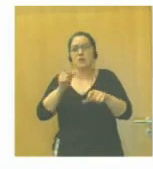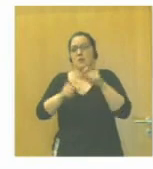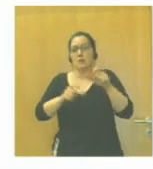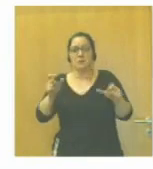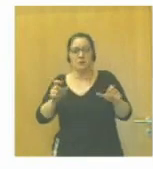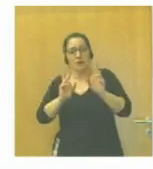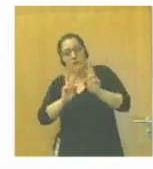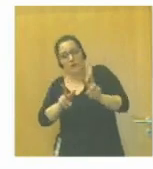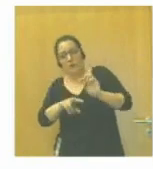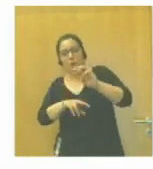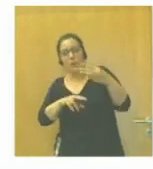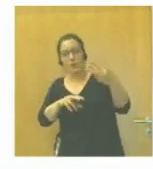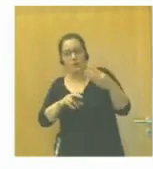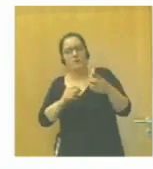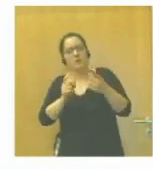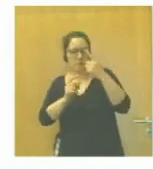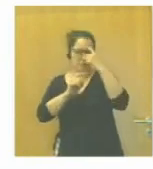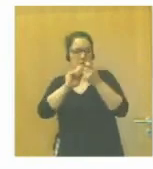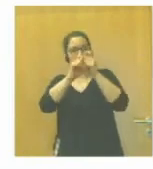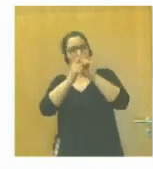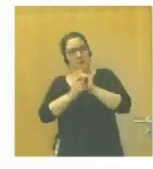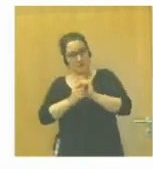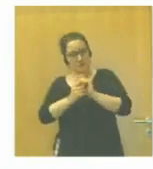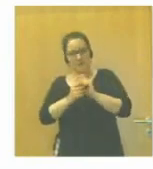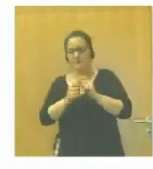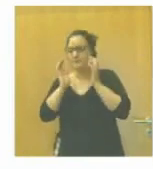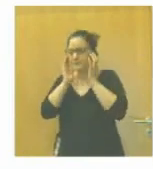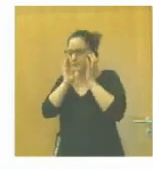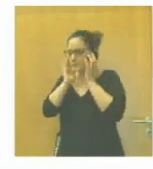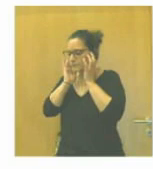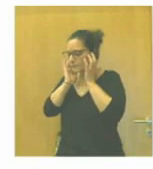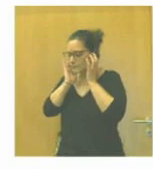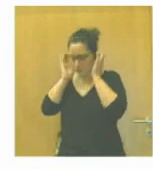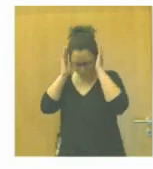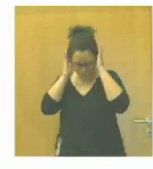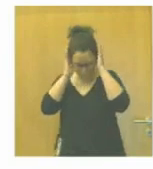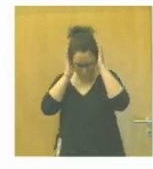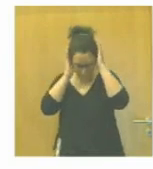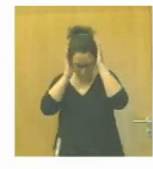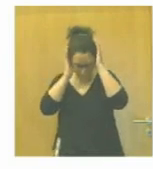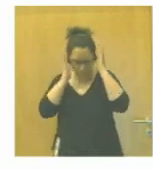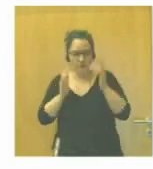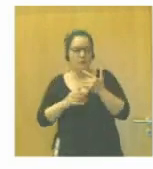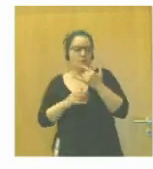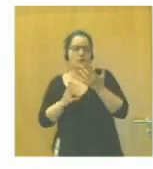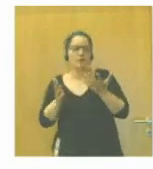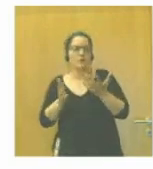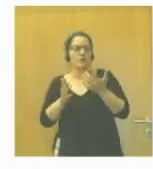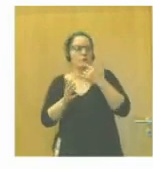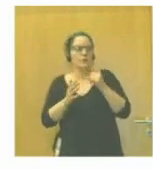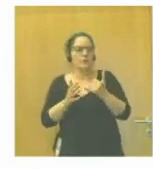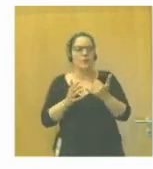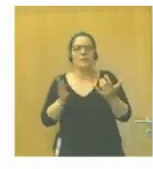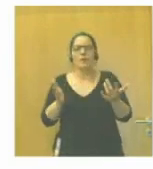I'll do my public service announcement here too, which is, I thought that somebody asked earlier about what you should do and say if